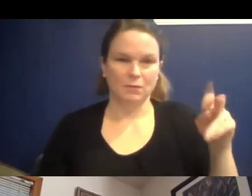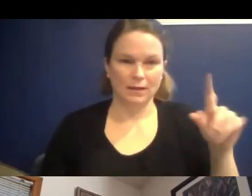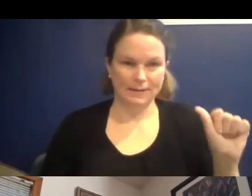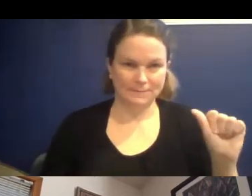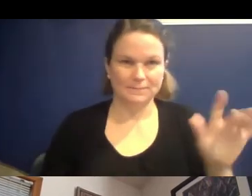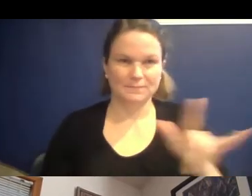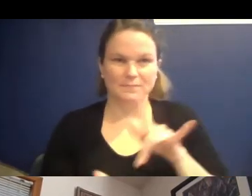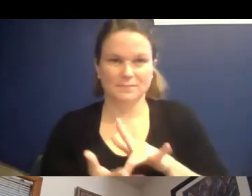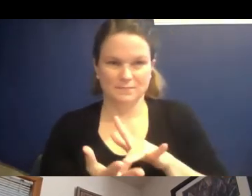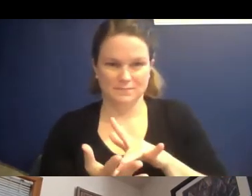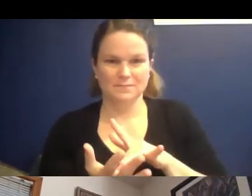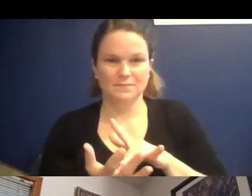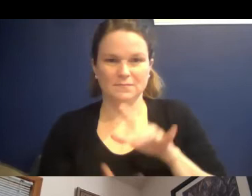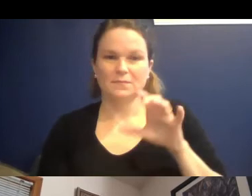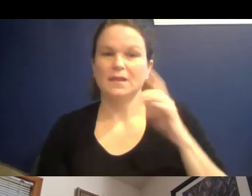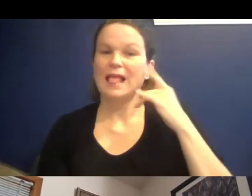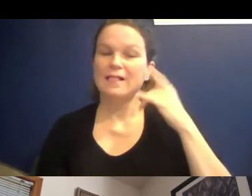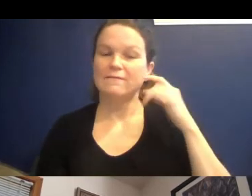are California tortoiseshell